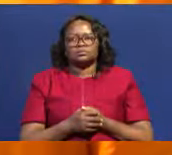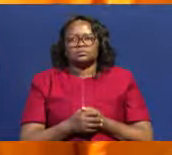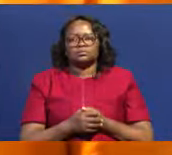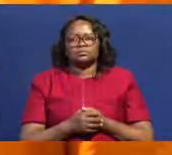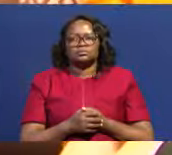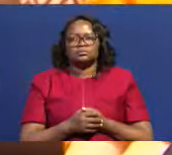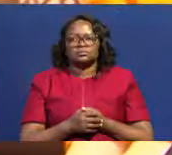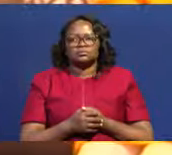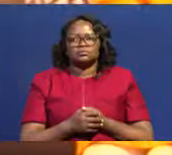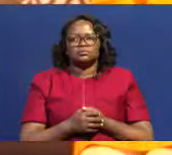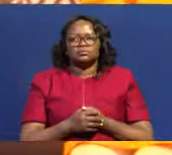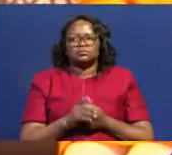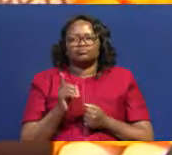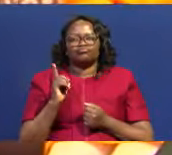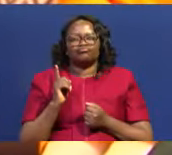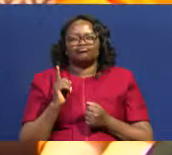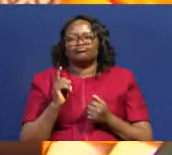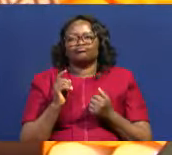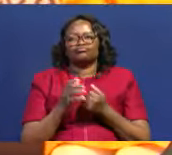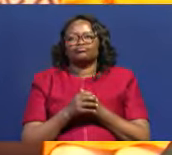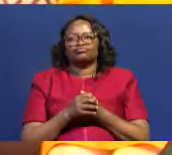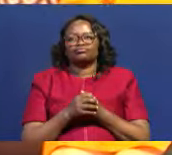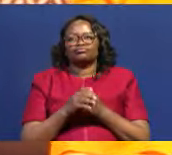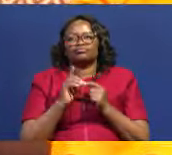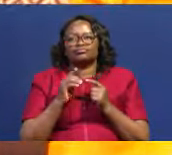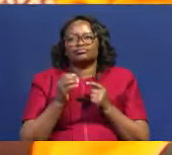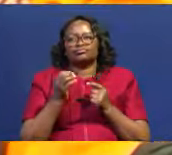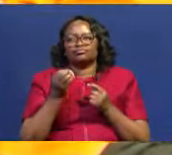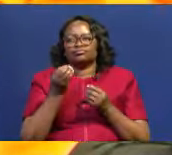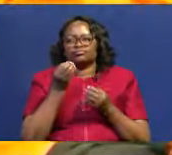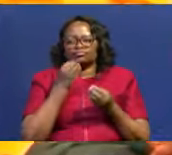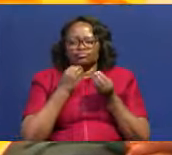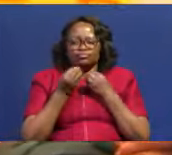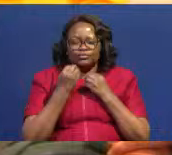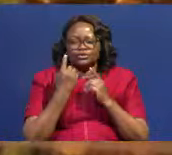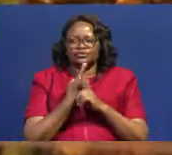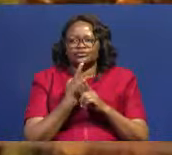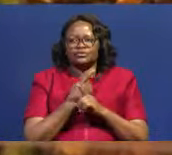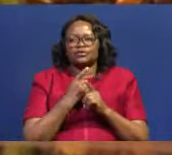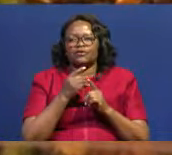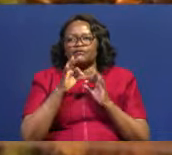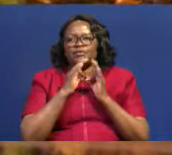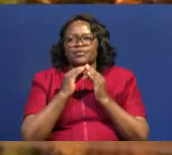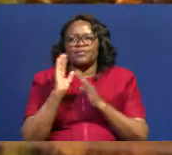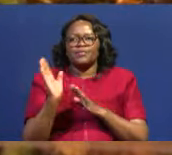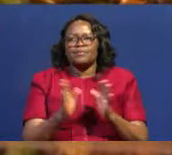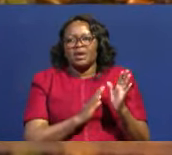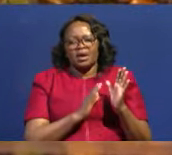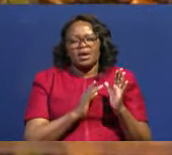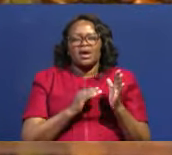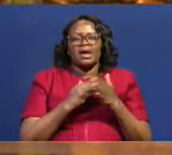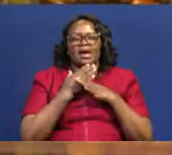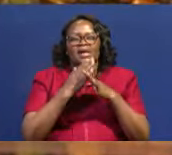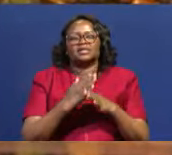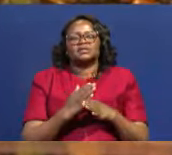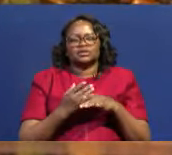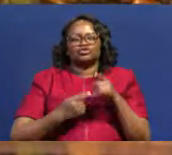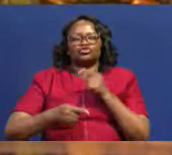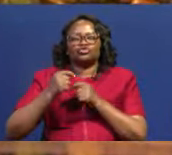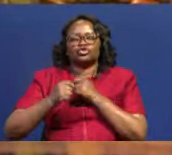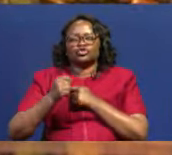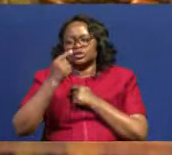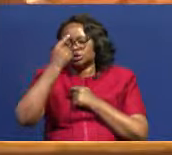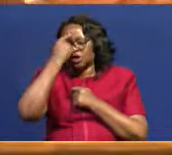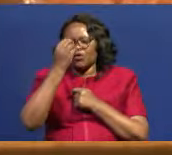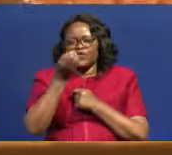No Diwali is complete without a sumptuous feast. Families prepare and share an array of traditional Indian delicacies,